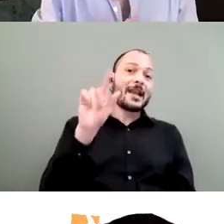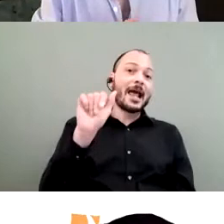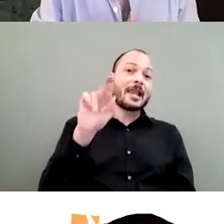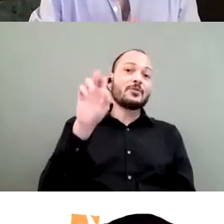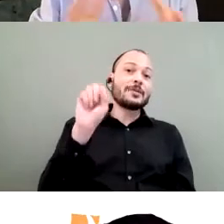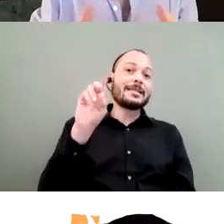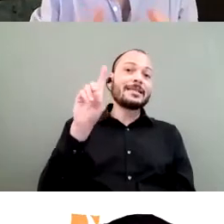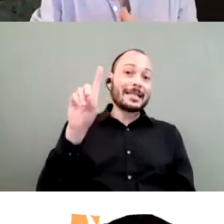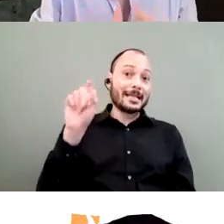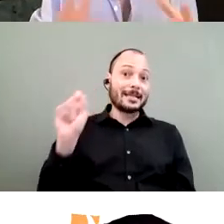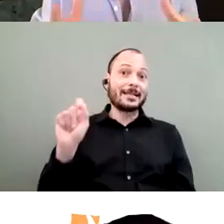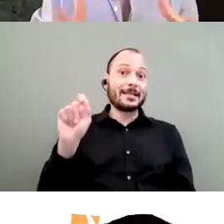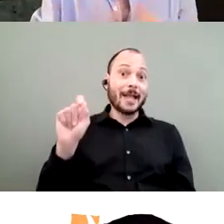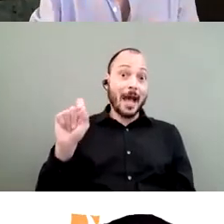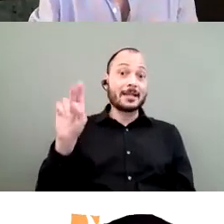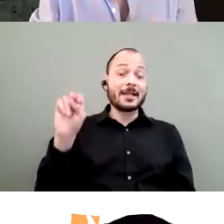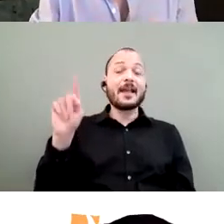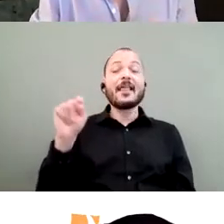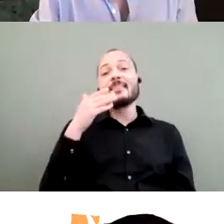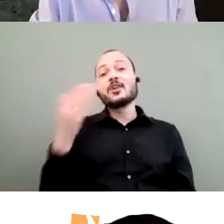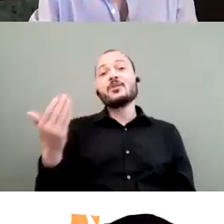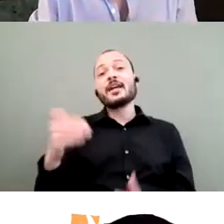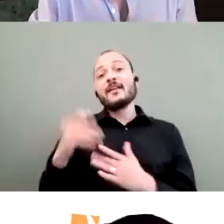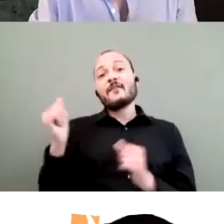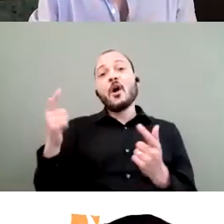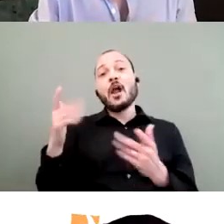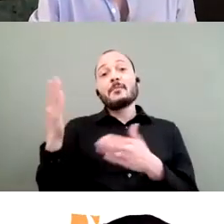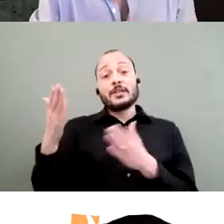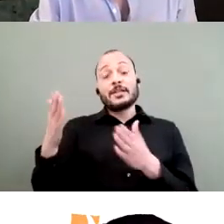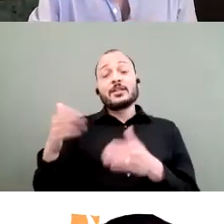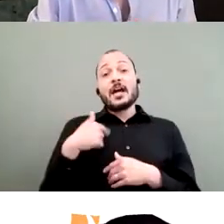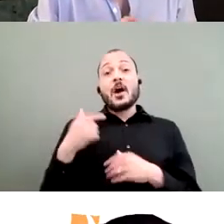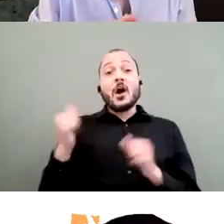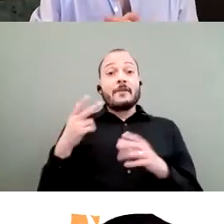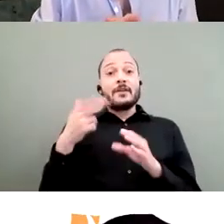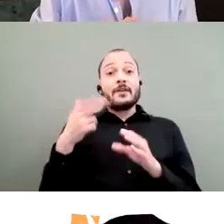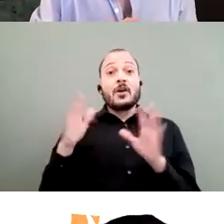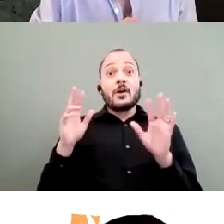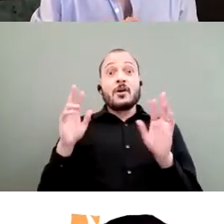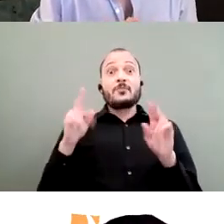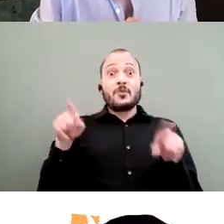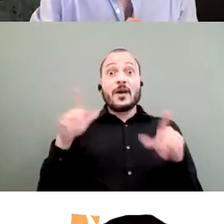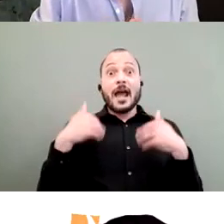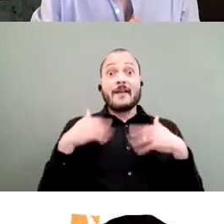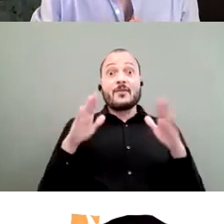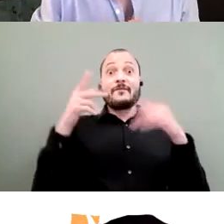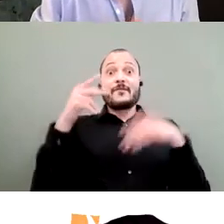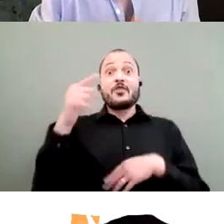again to our presenters, to all of you for joining, and I hope everyone has a wonderful Thursday evening.